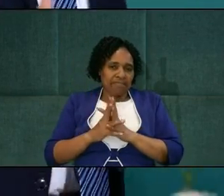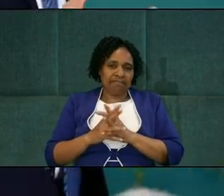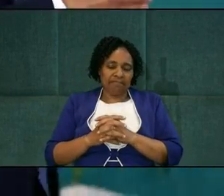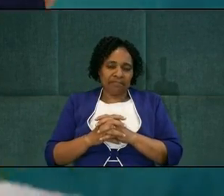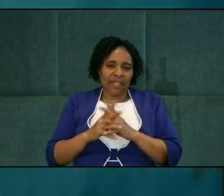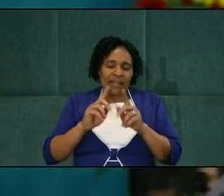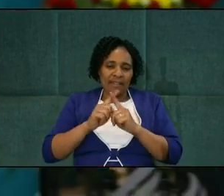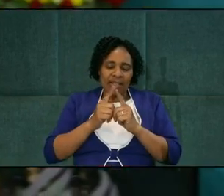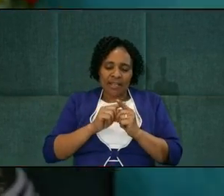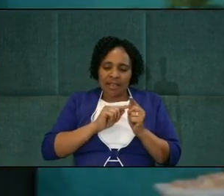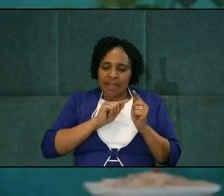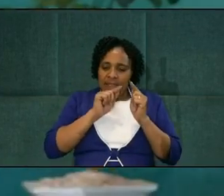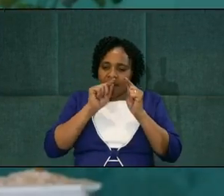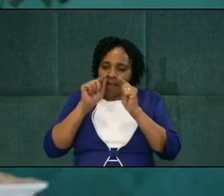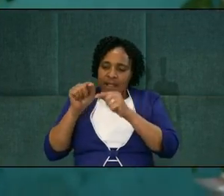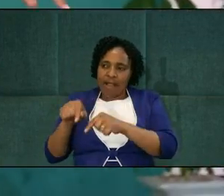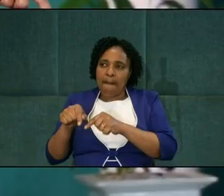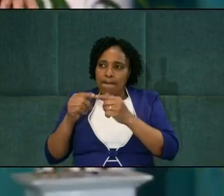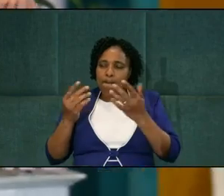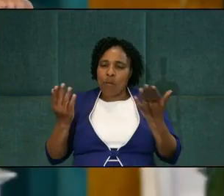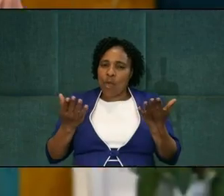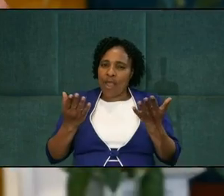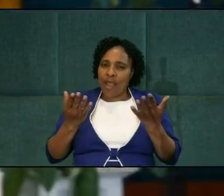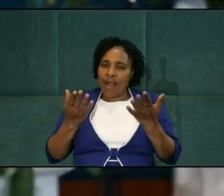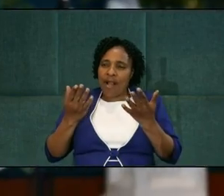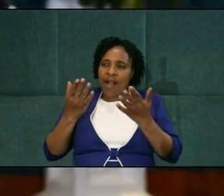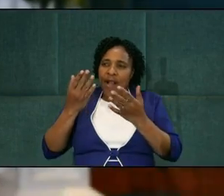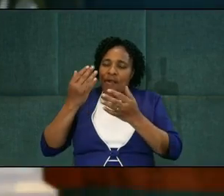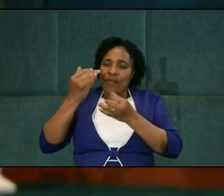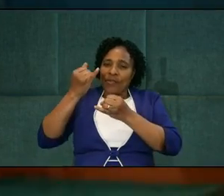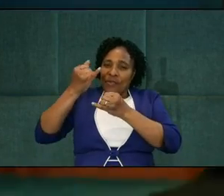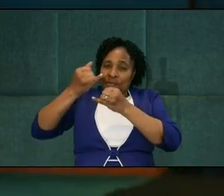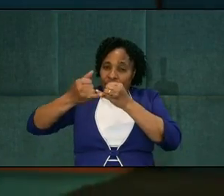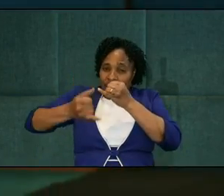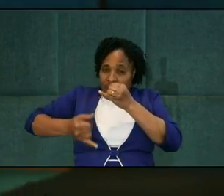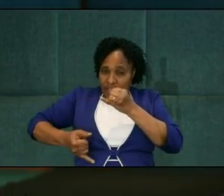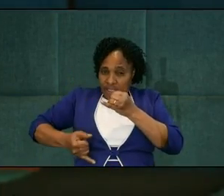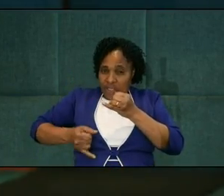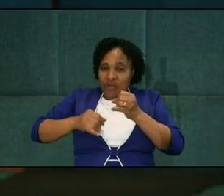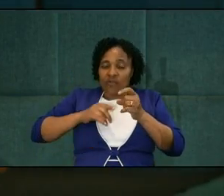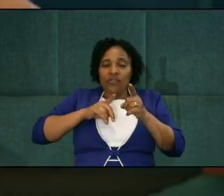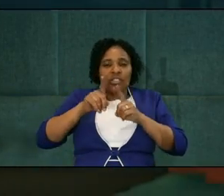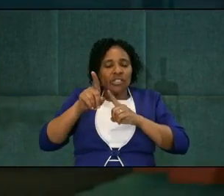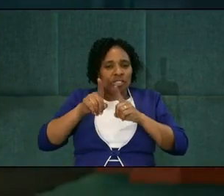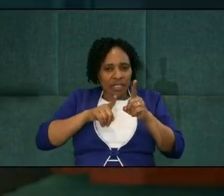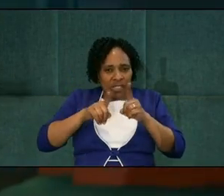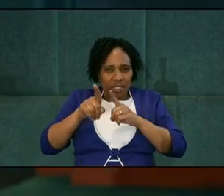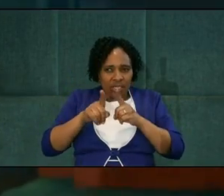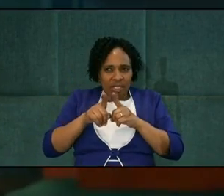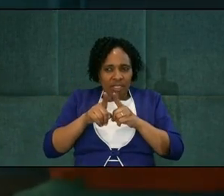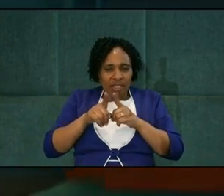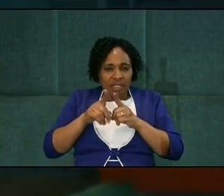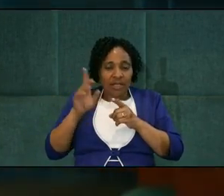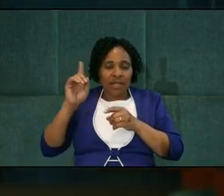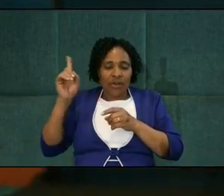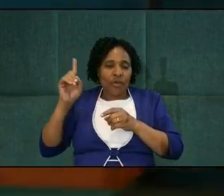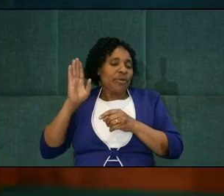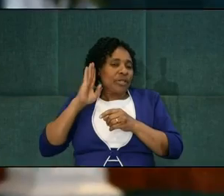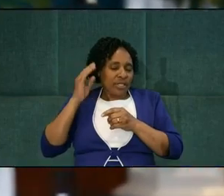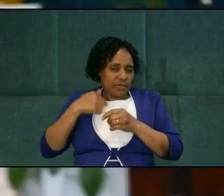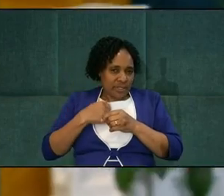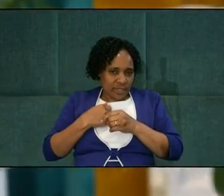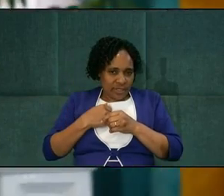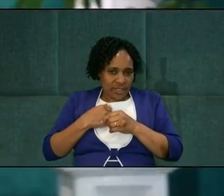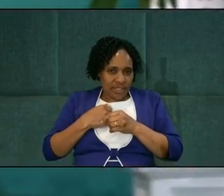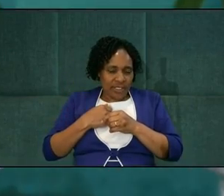And they came to the end of their journey. I want Nairobi to listen to me. They